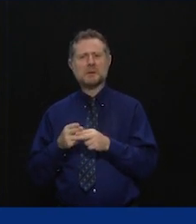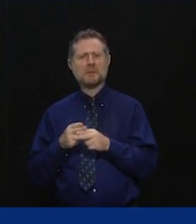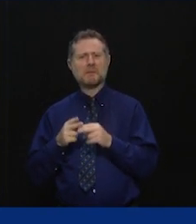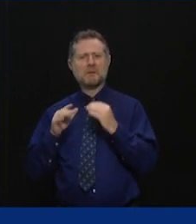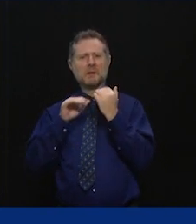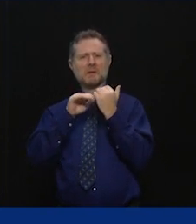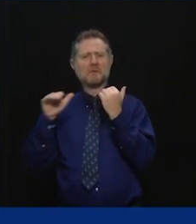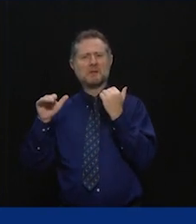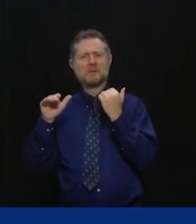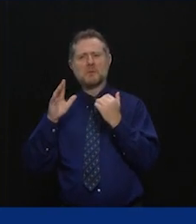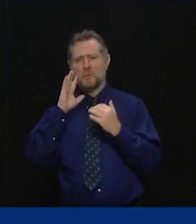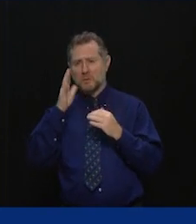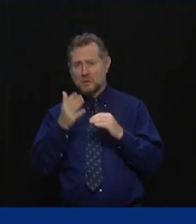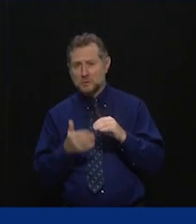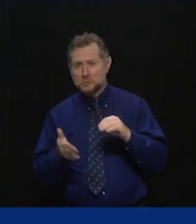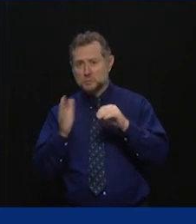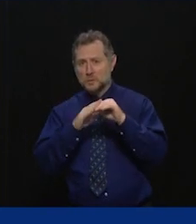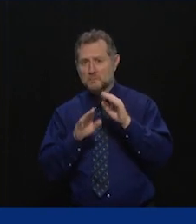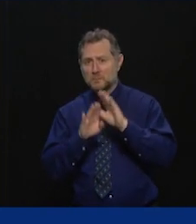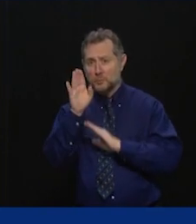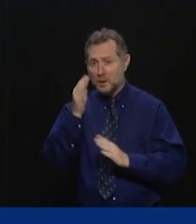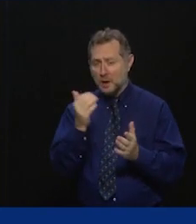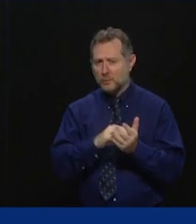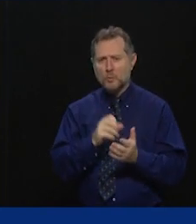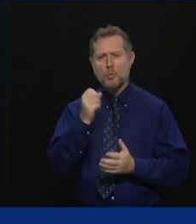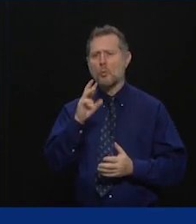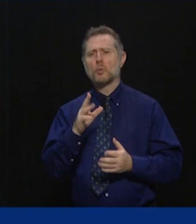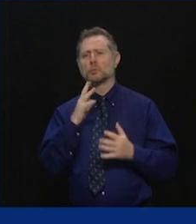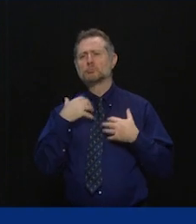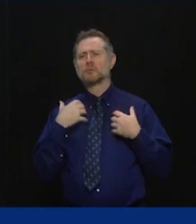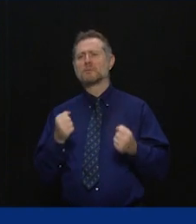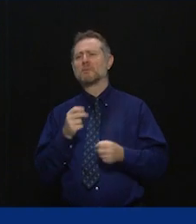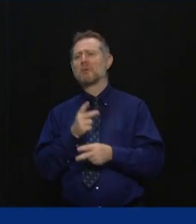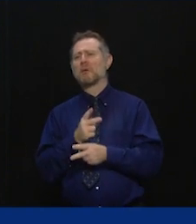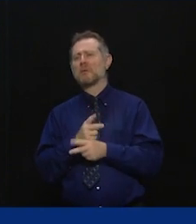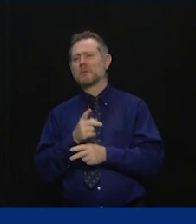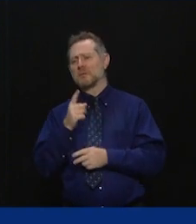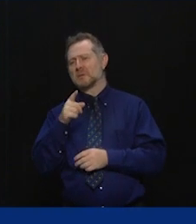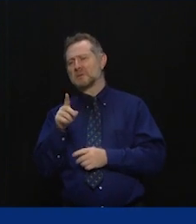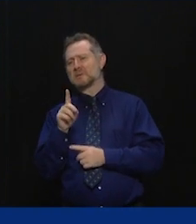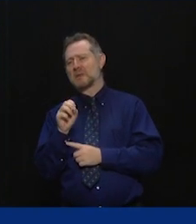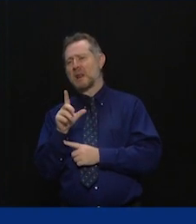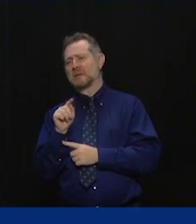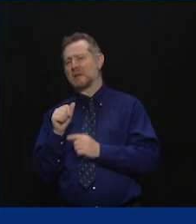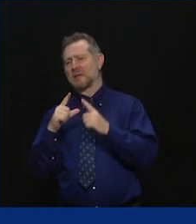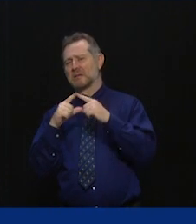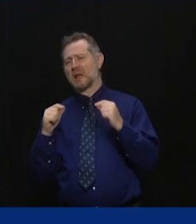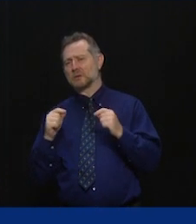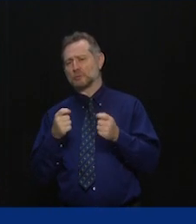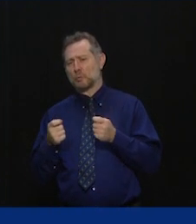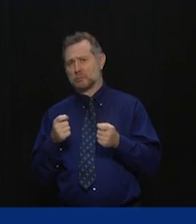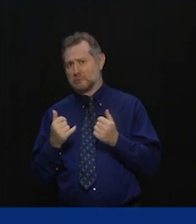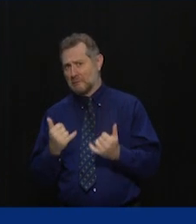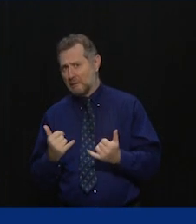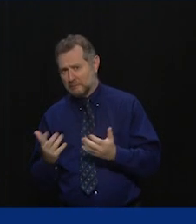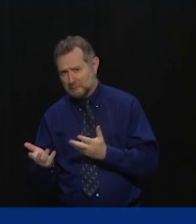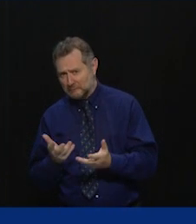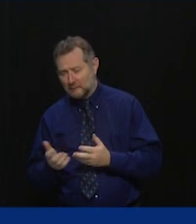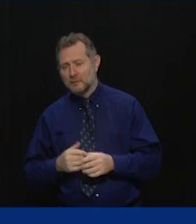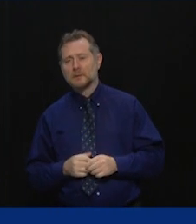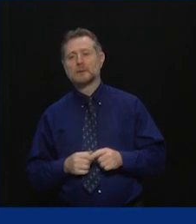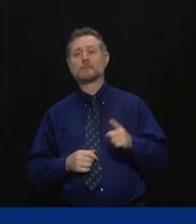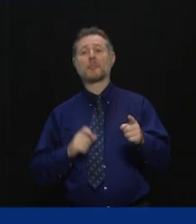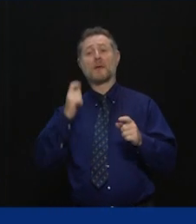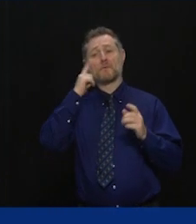big spike coming, or do your health people say we've got Delta headed in the right direction? Oh, I'm not saying it's heading in the right direction, because we